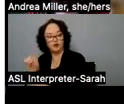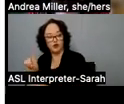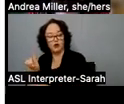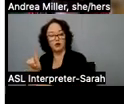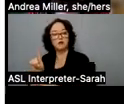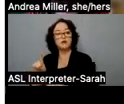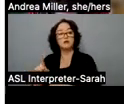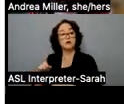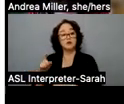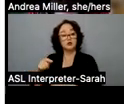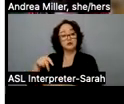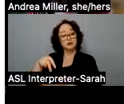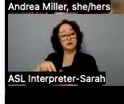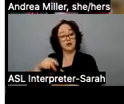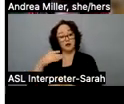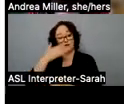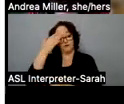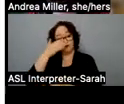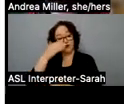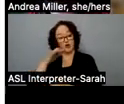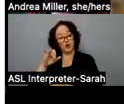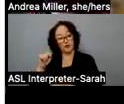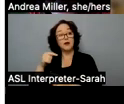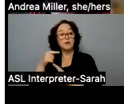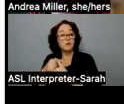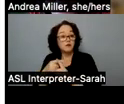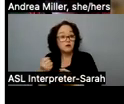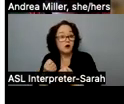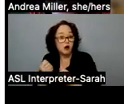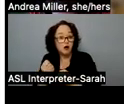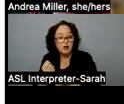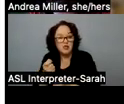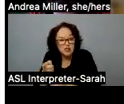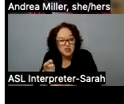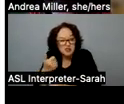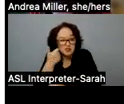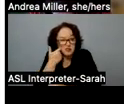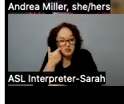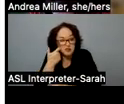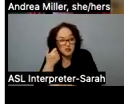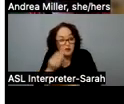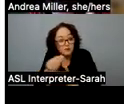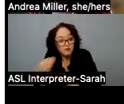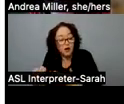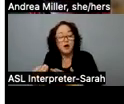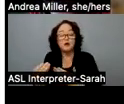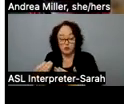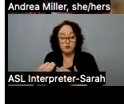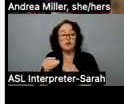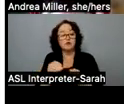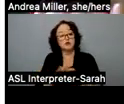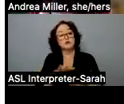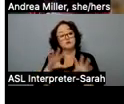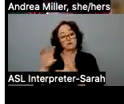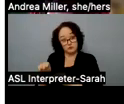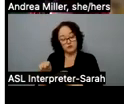that she's in. She's also standing in front of a Toyota Camry that she purchased. So when she first came into shelter, she needed housing. So